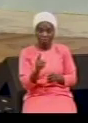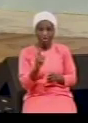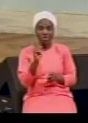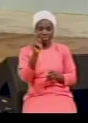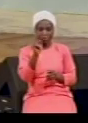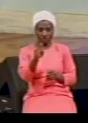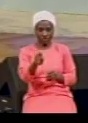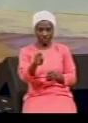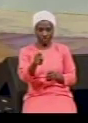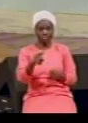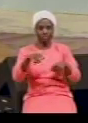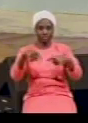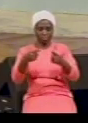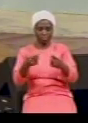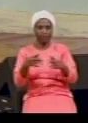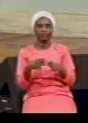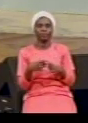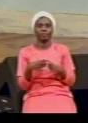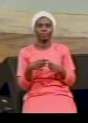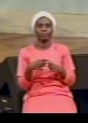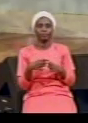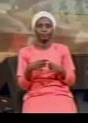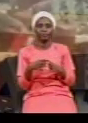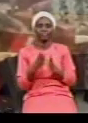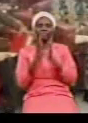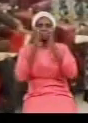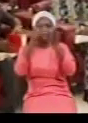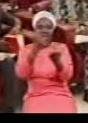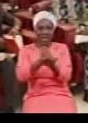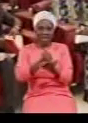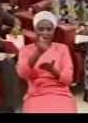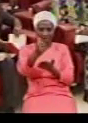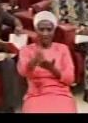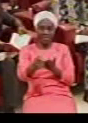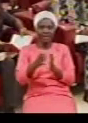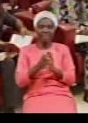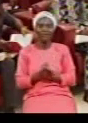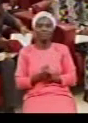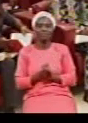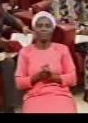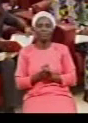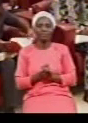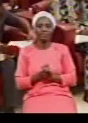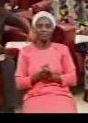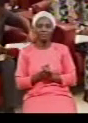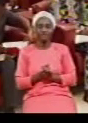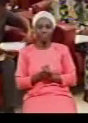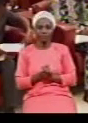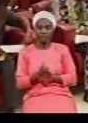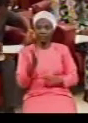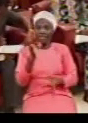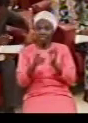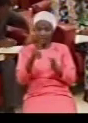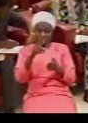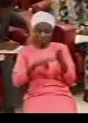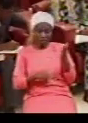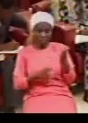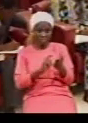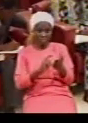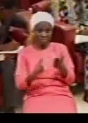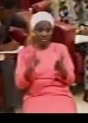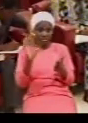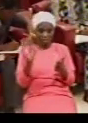whithersoever thou goest. And the church said, amen. Amen. If you look at verse